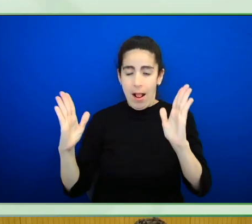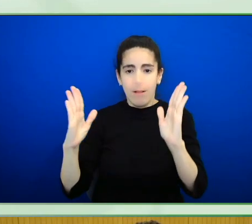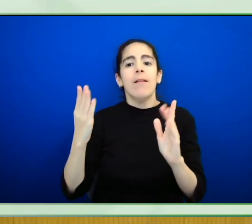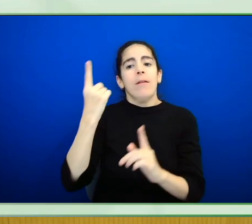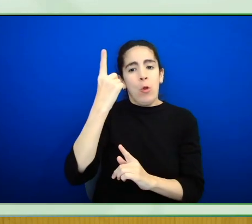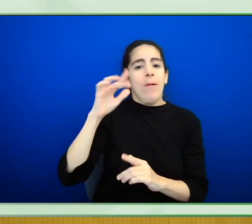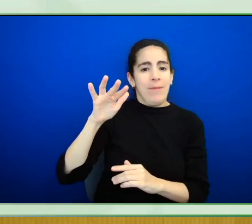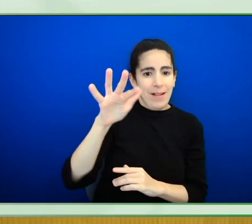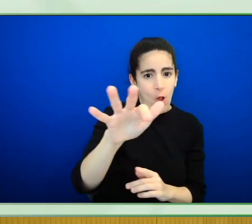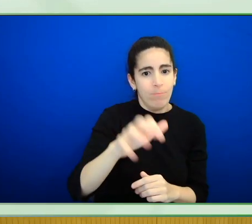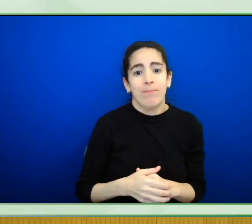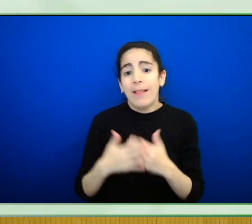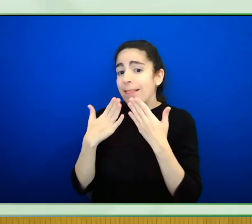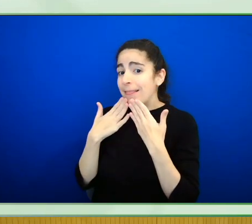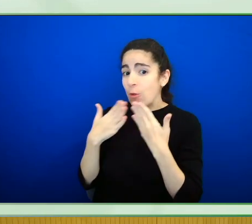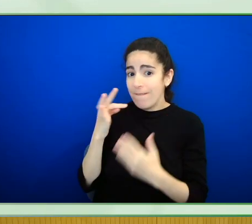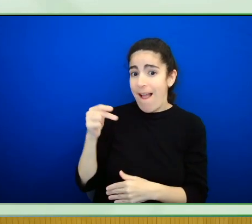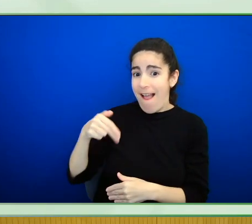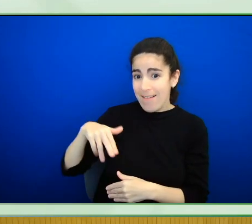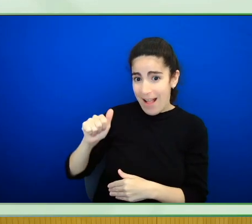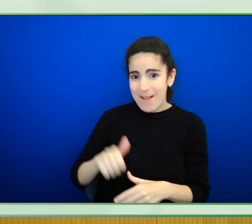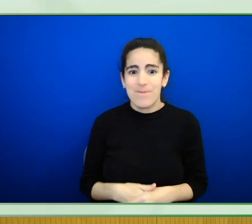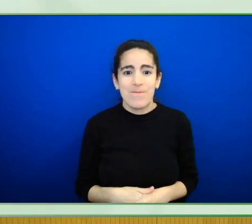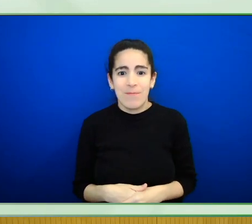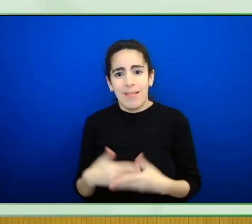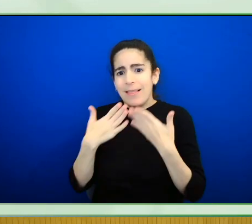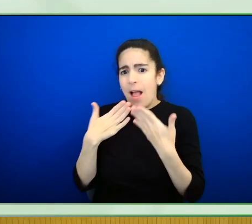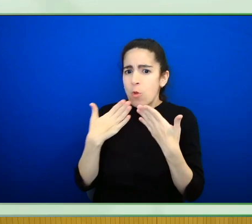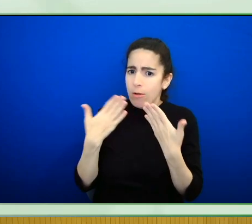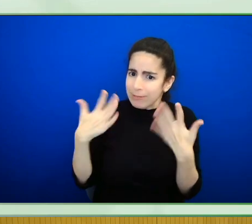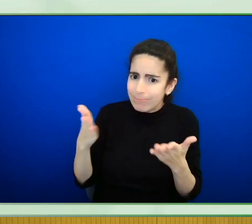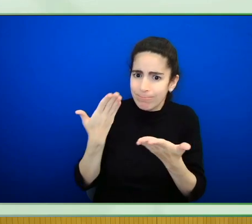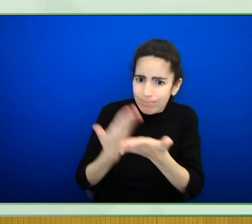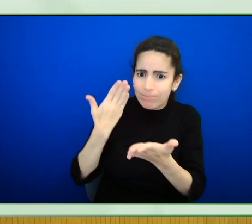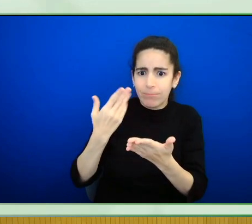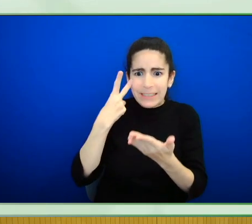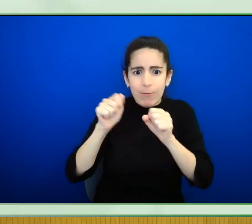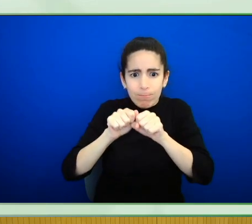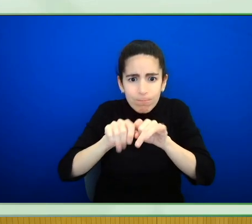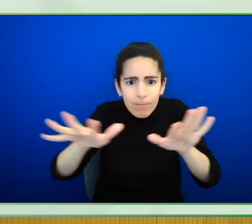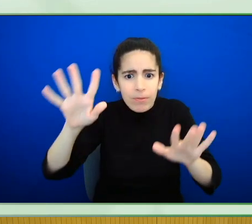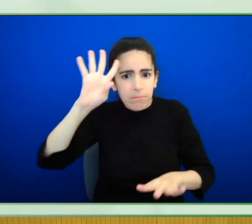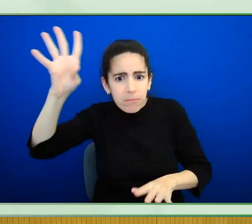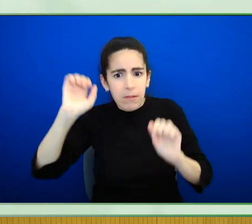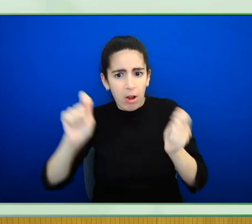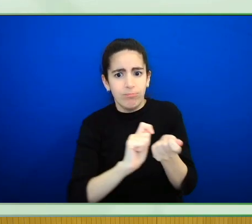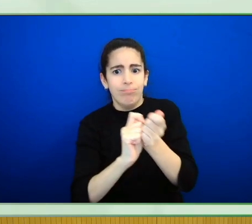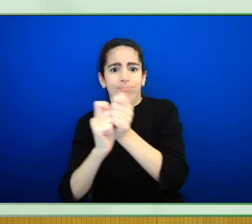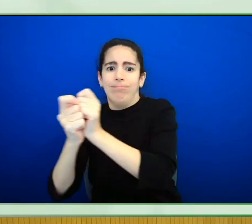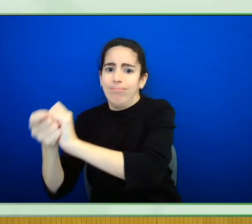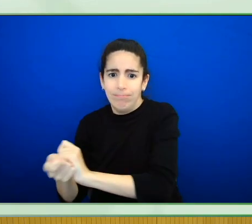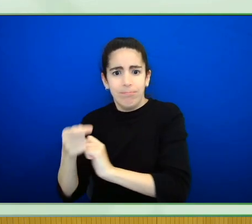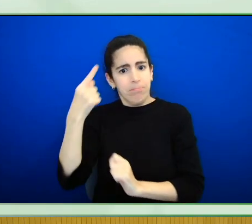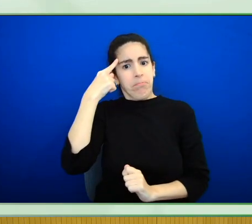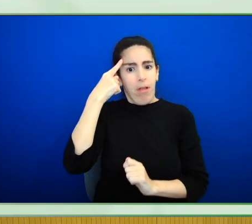able to translate. So as you think of your own context, folks in the room, many involved in healthcare delivery,